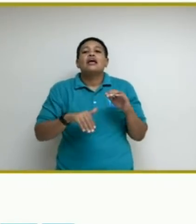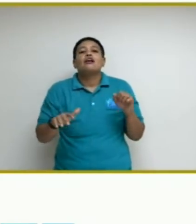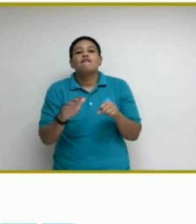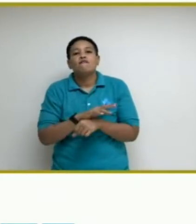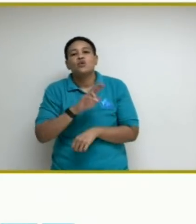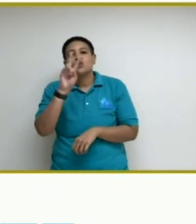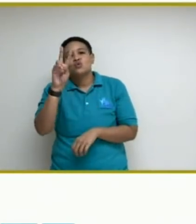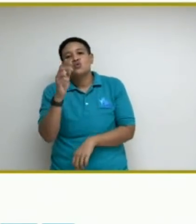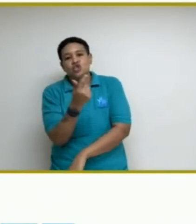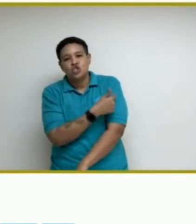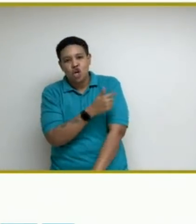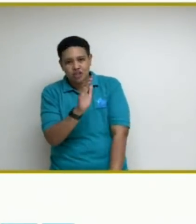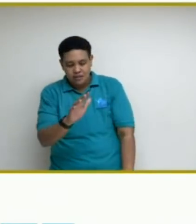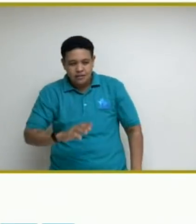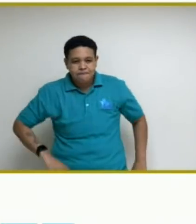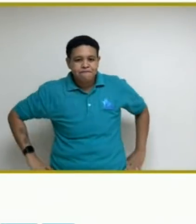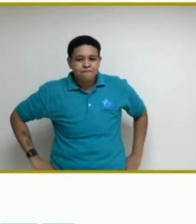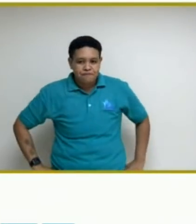2 doses?